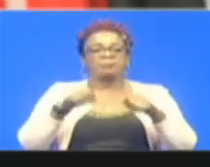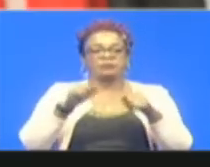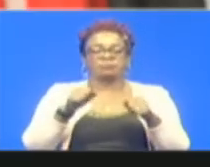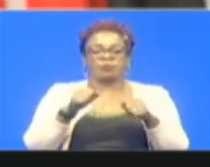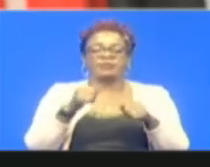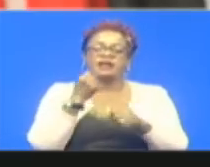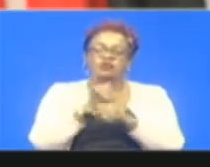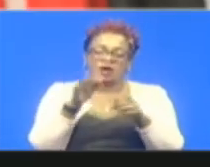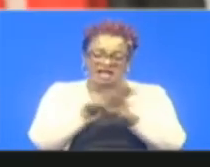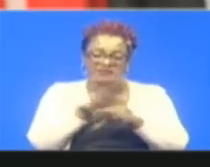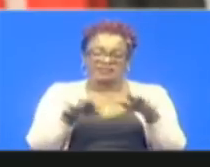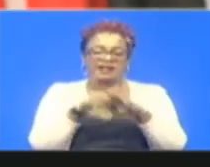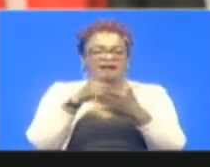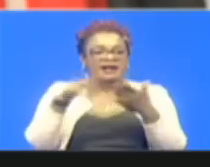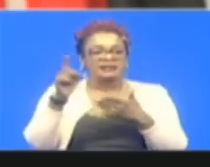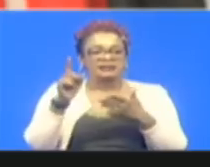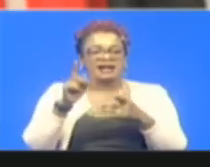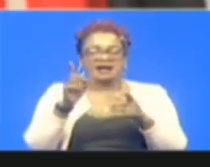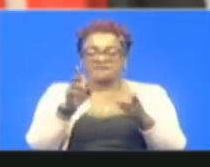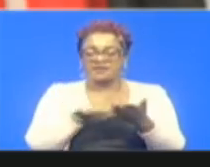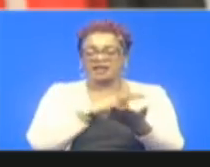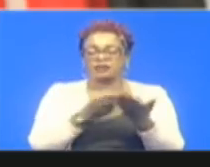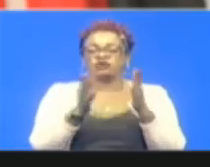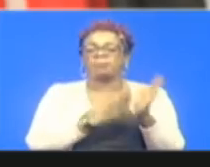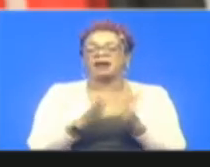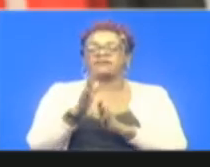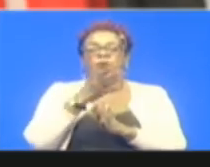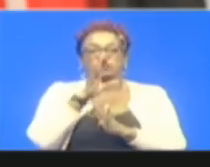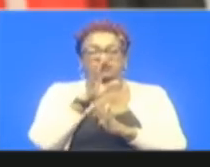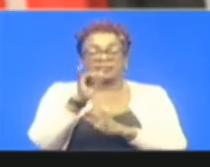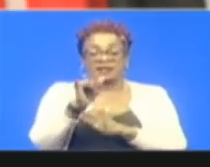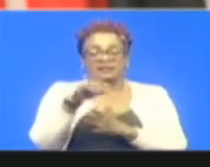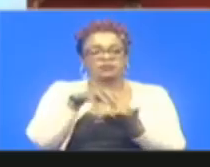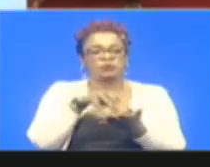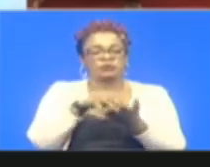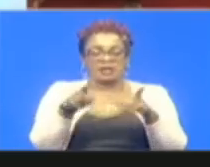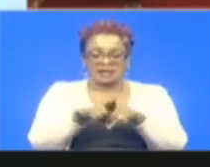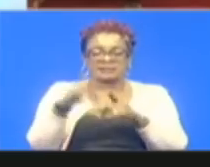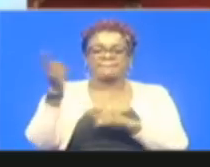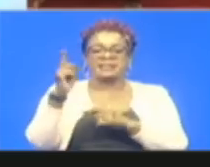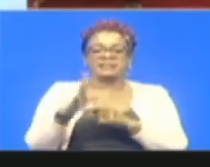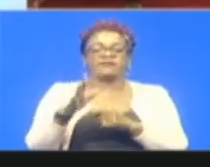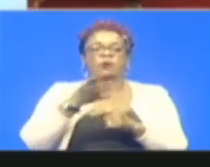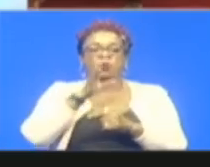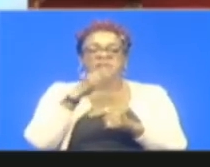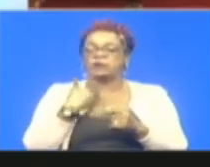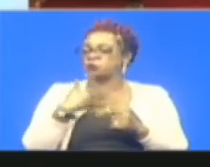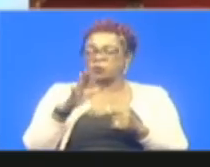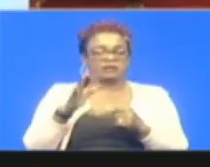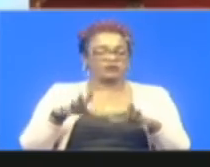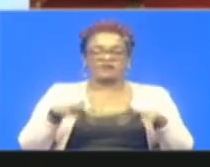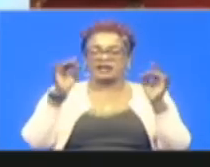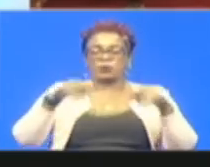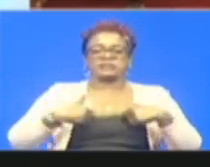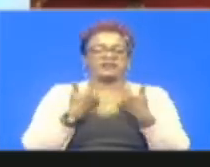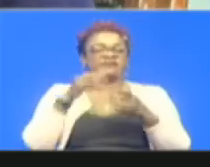right and fail to plan for water supply. And that is a situation that, as a minister for water, I would not want to find ourselves in.